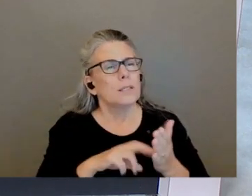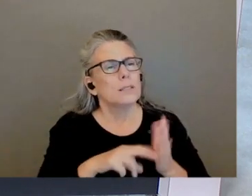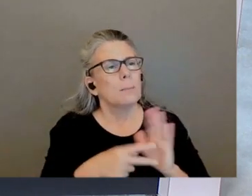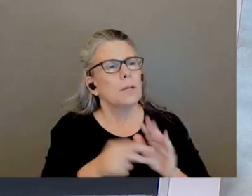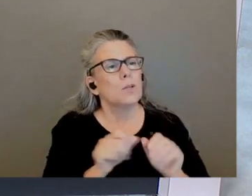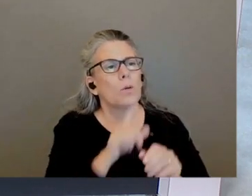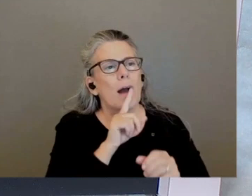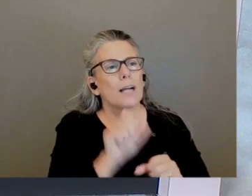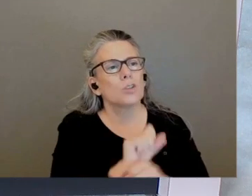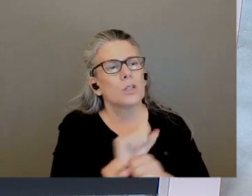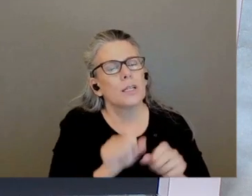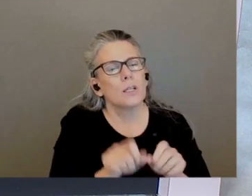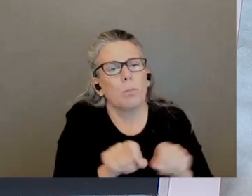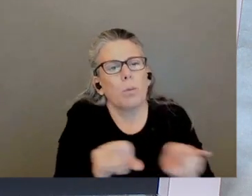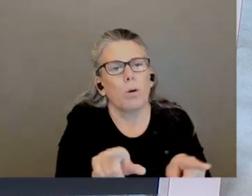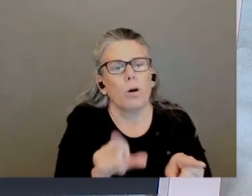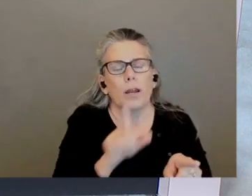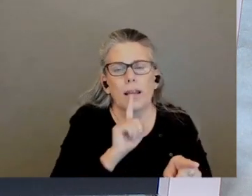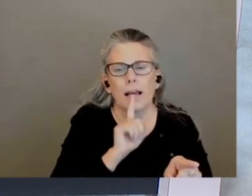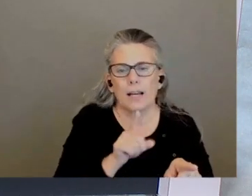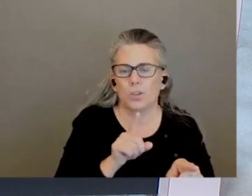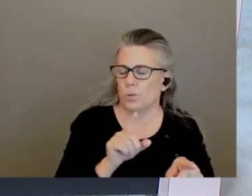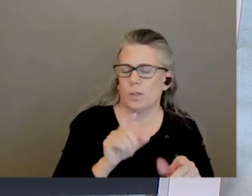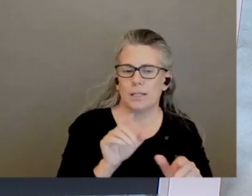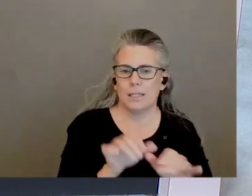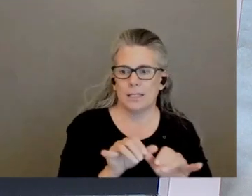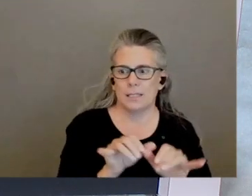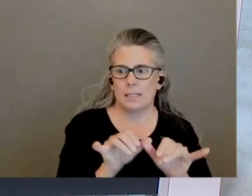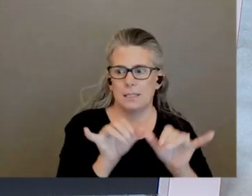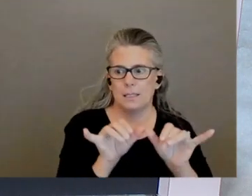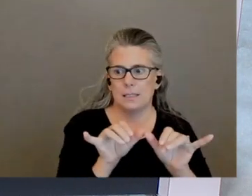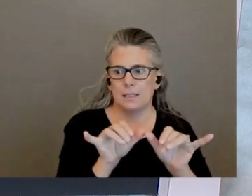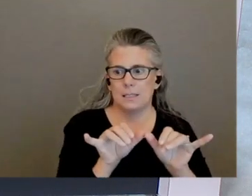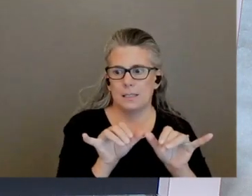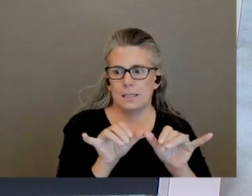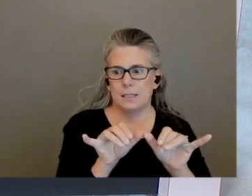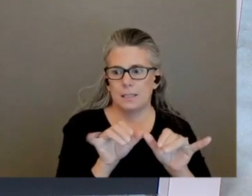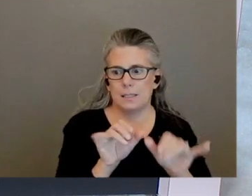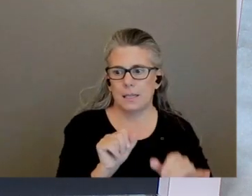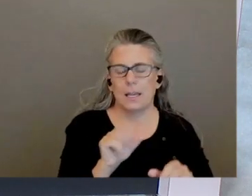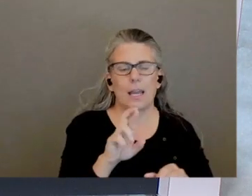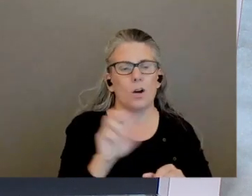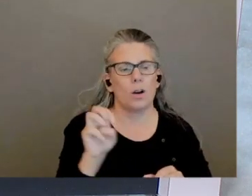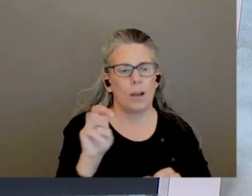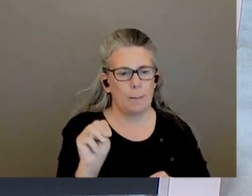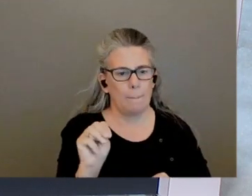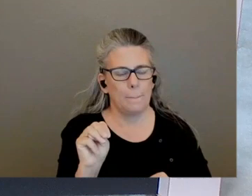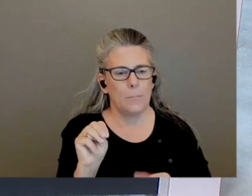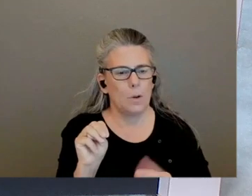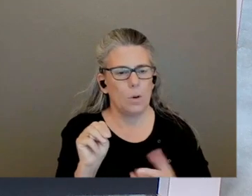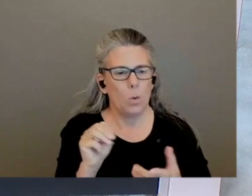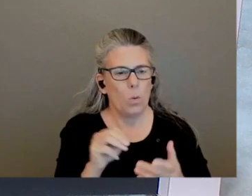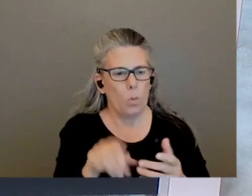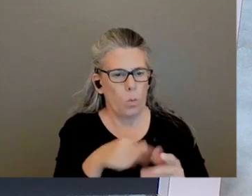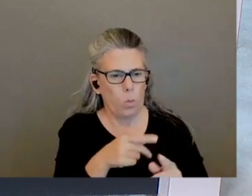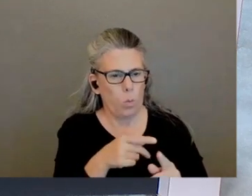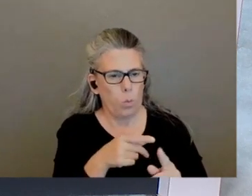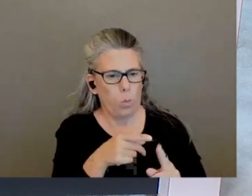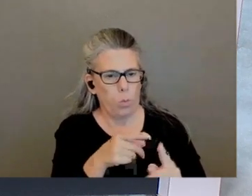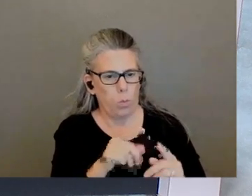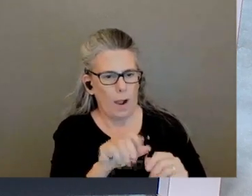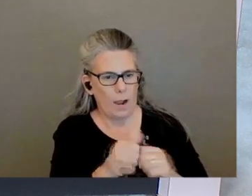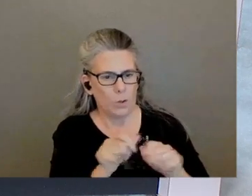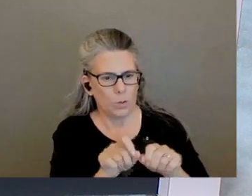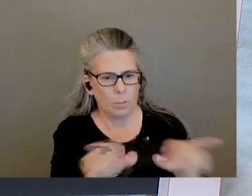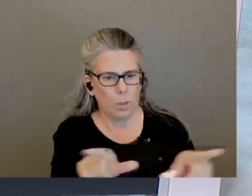ARM processor? Do I need to recompile everything? Sure, that's a really good question. And that's even a better question because